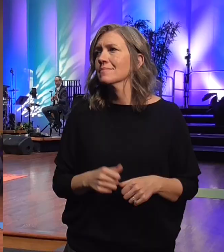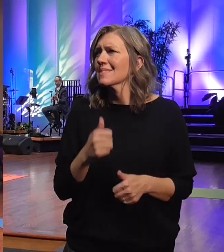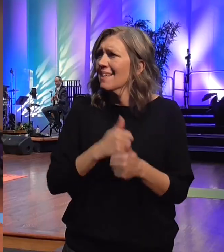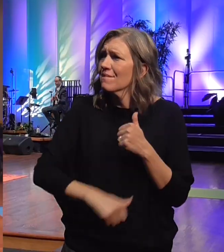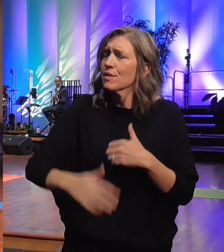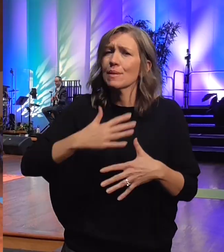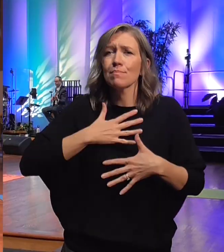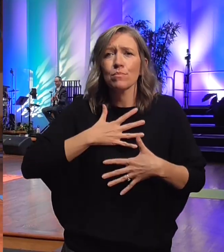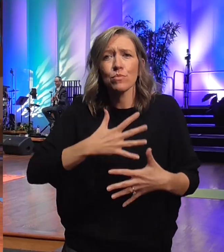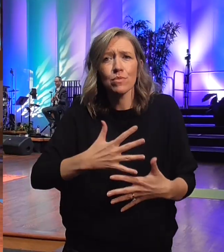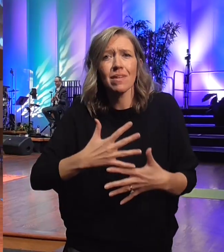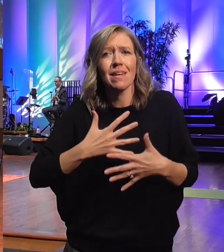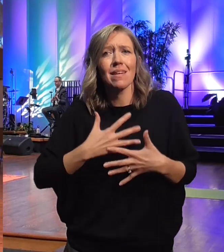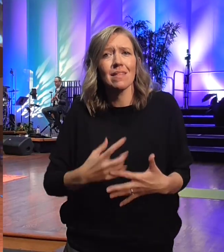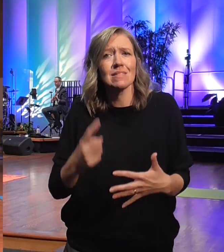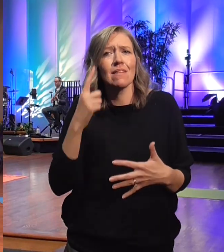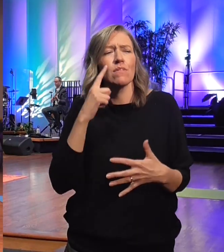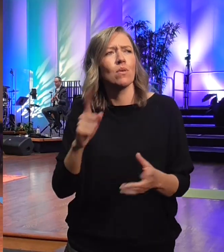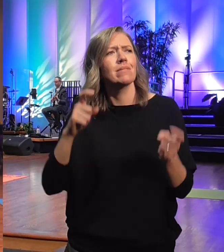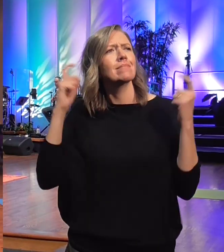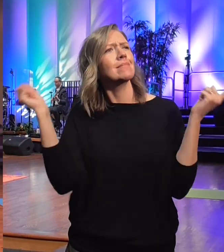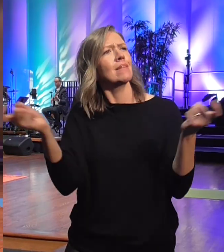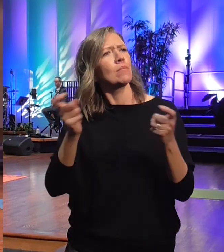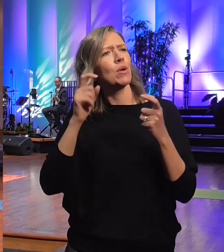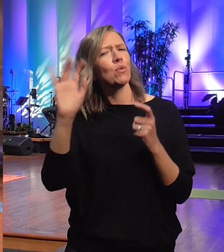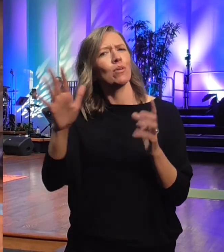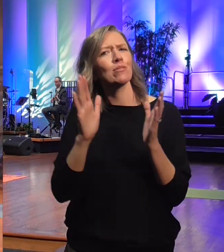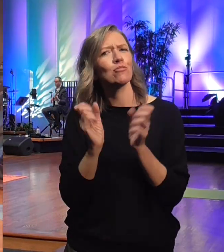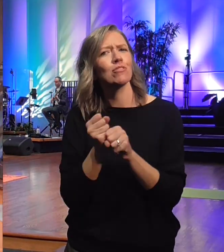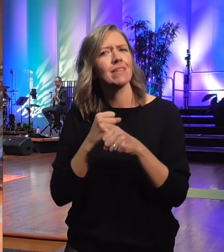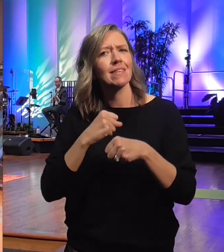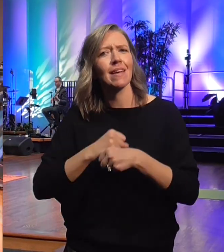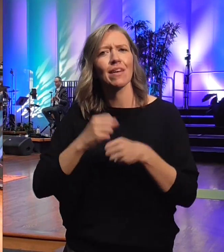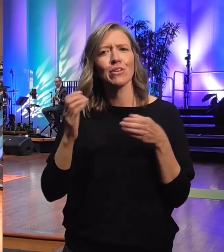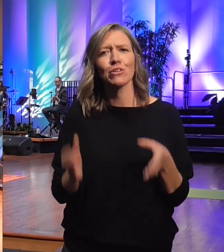Every breath meant to profess your creator.